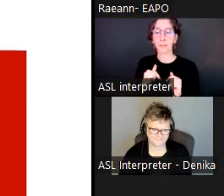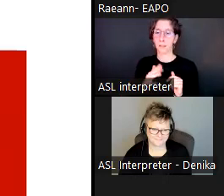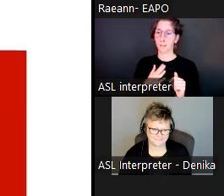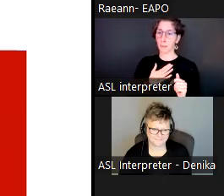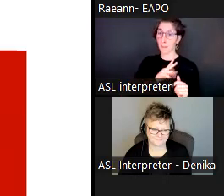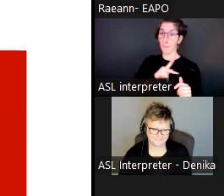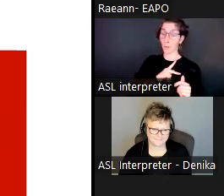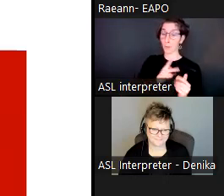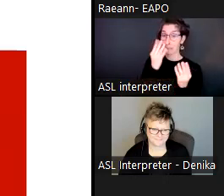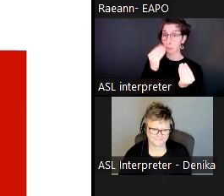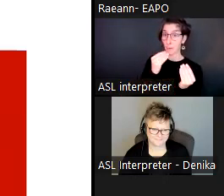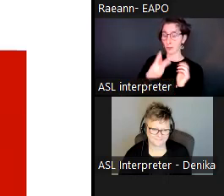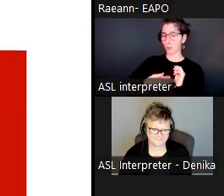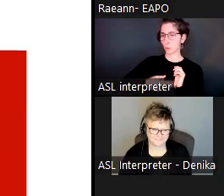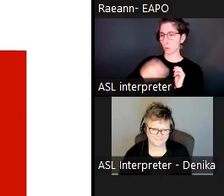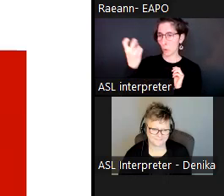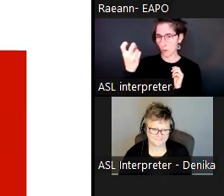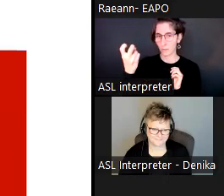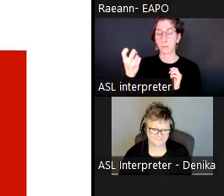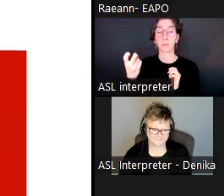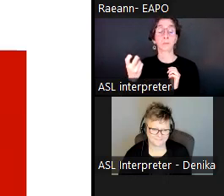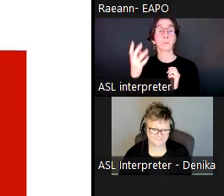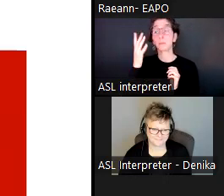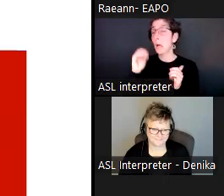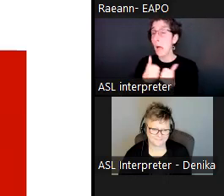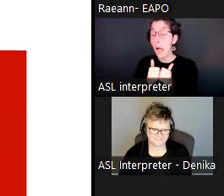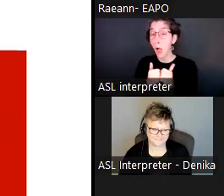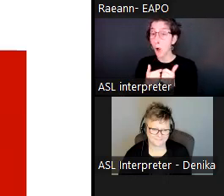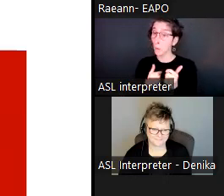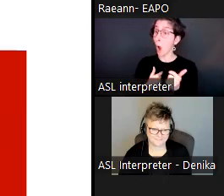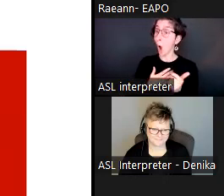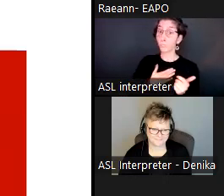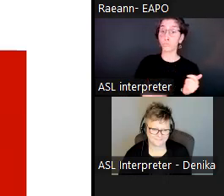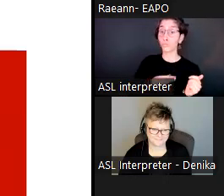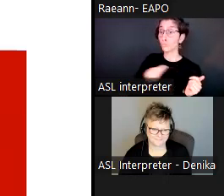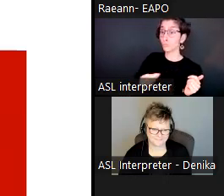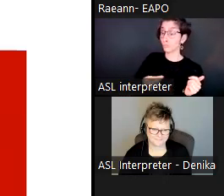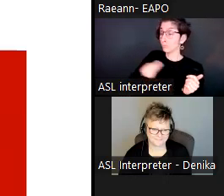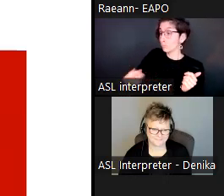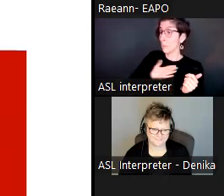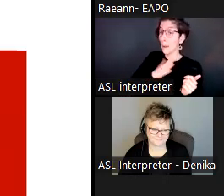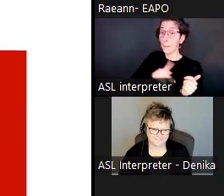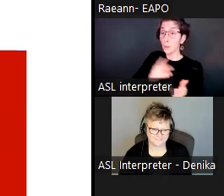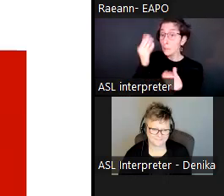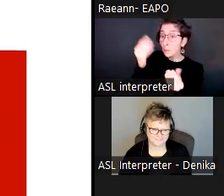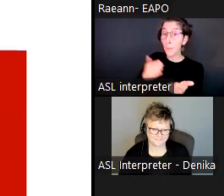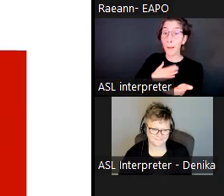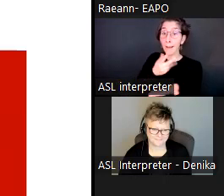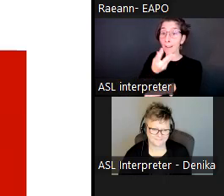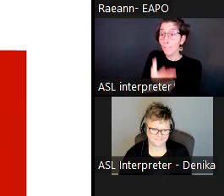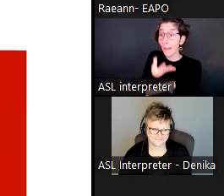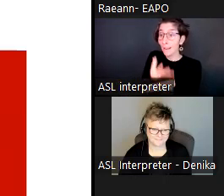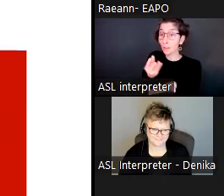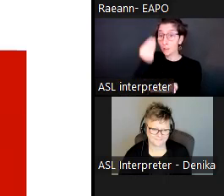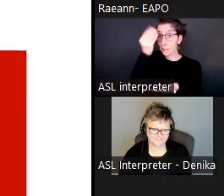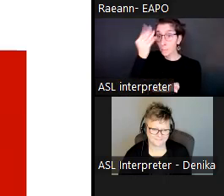stolen or compromised. This can happen as a result of volunteering personal information or financial information. It could be